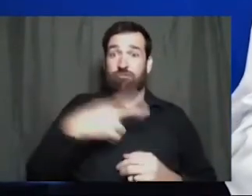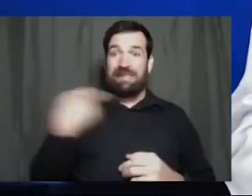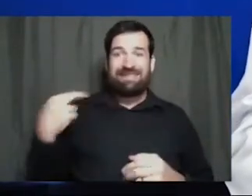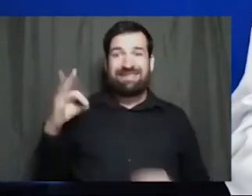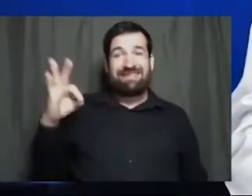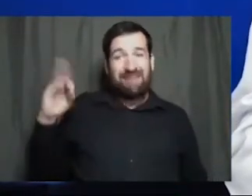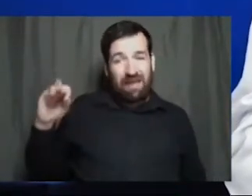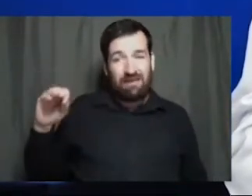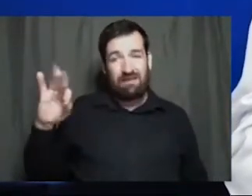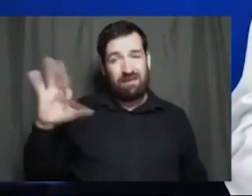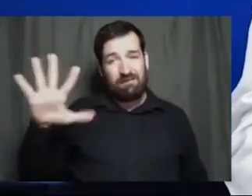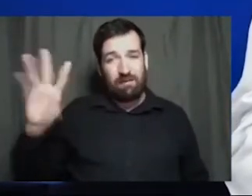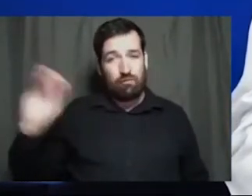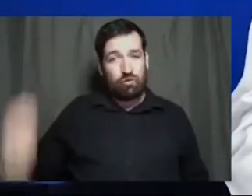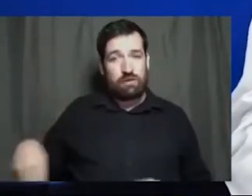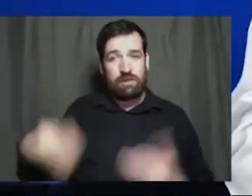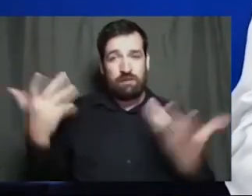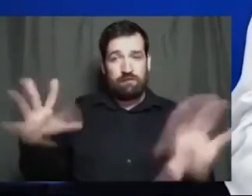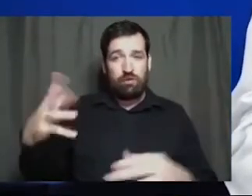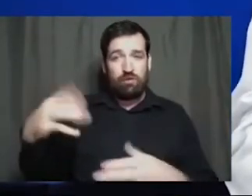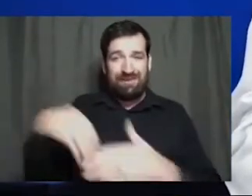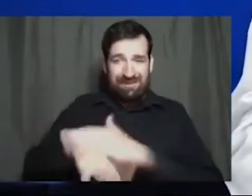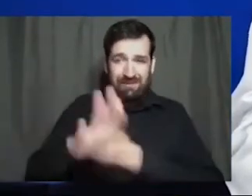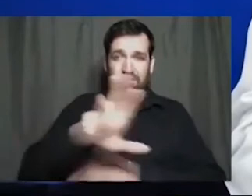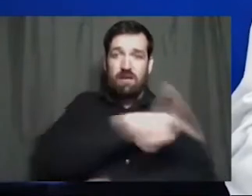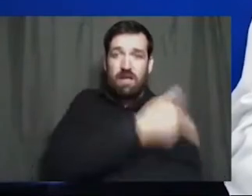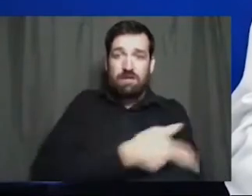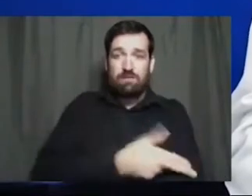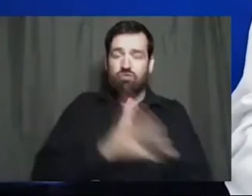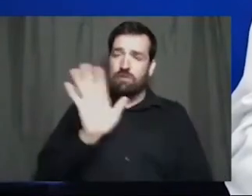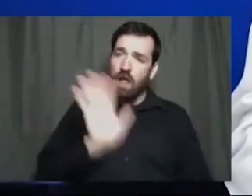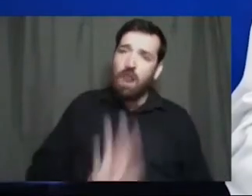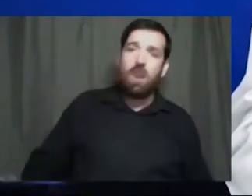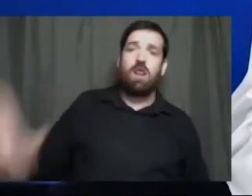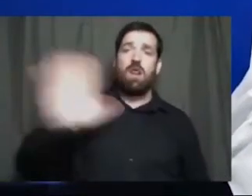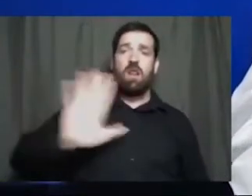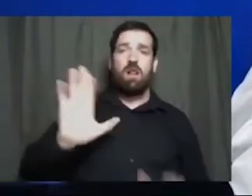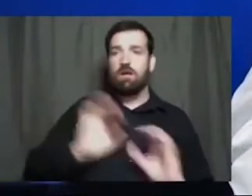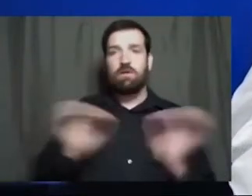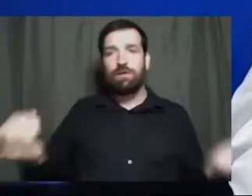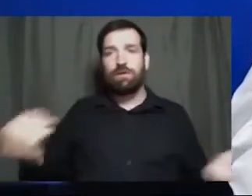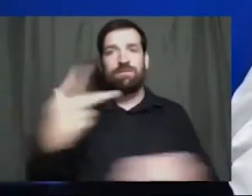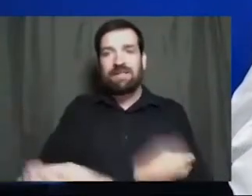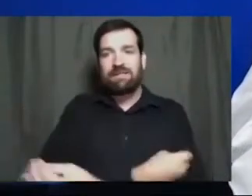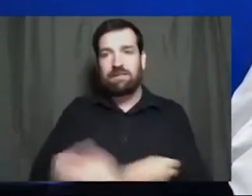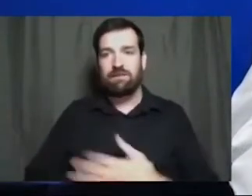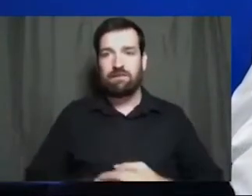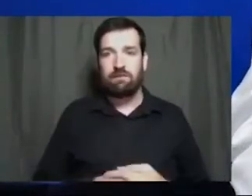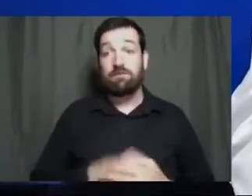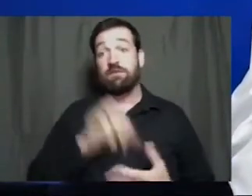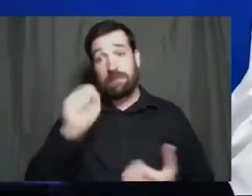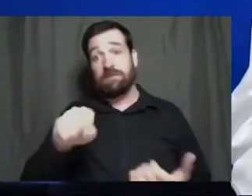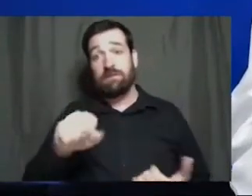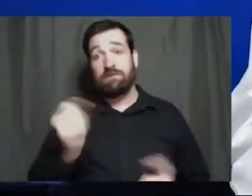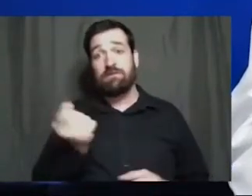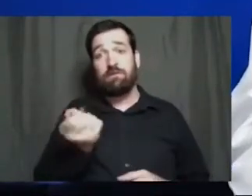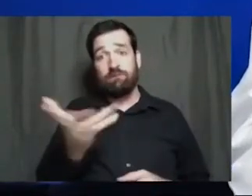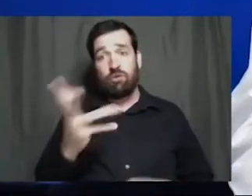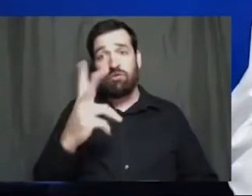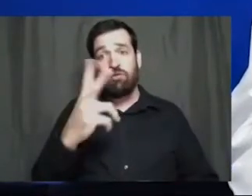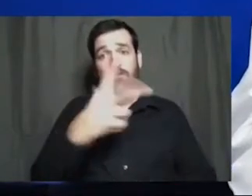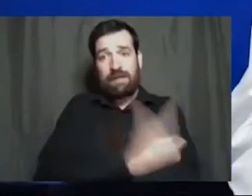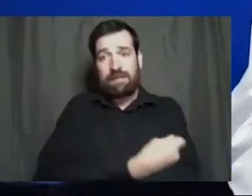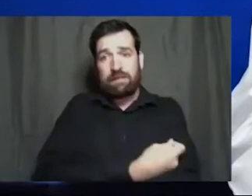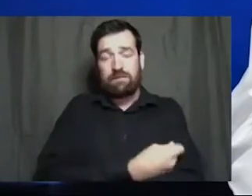are hospitalized here and across the country are unvaccinated. So yeah, there are a few vaccinations, a lot of the people who